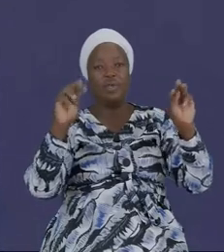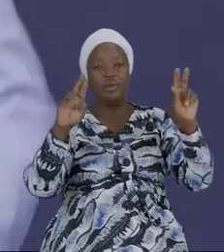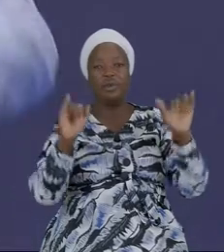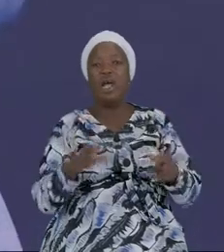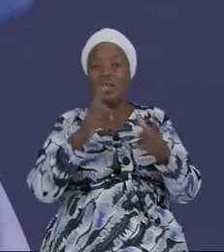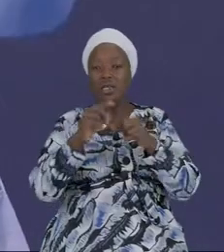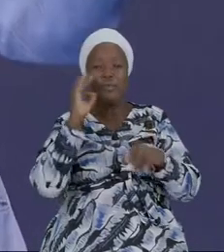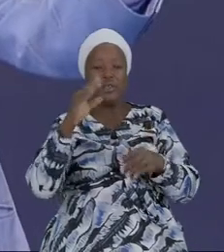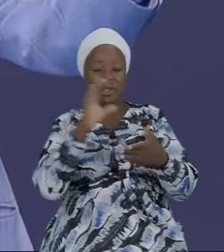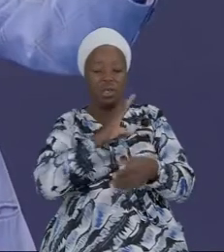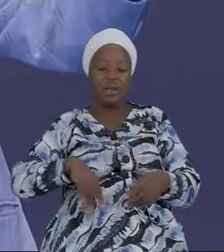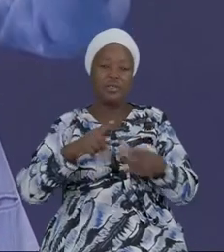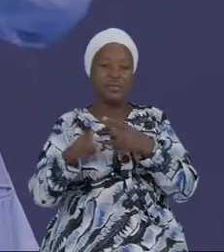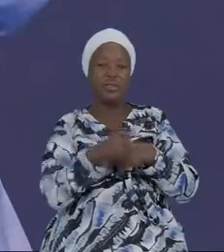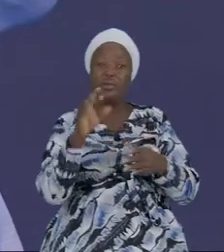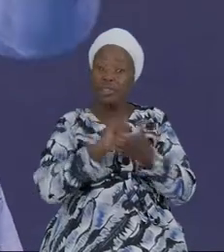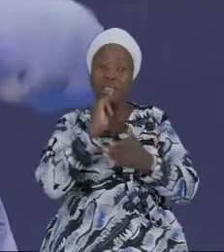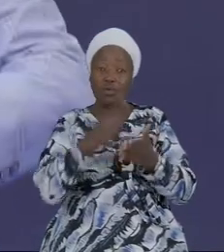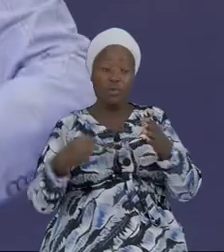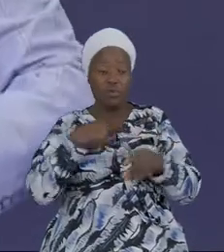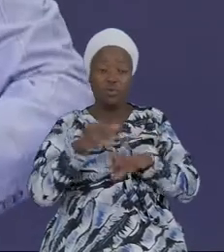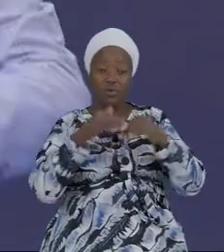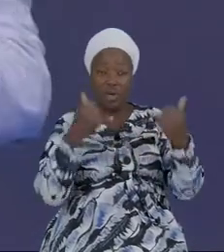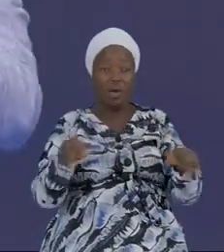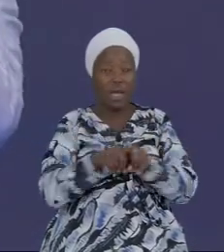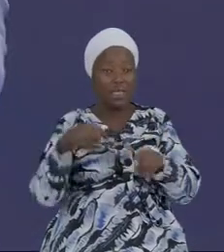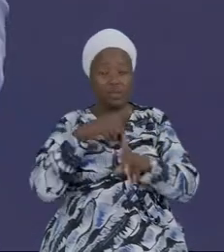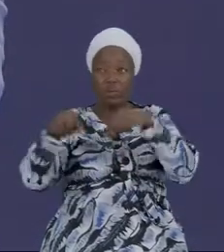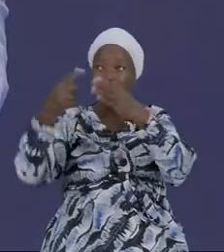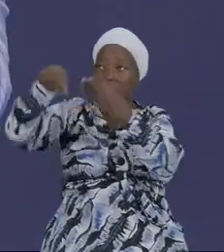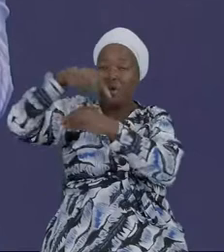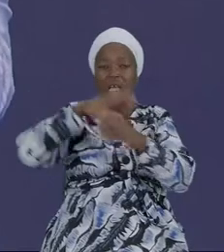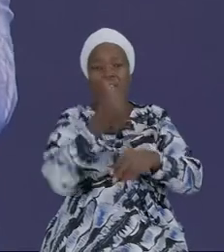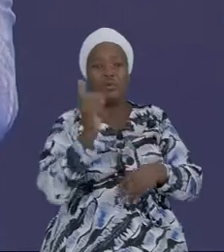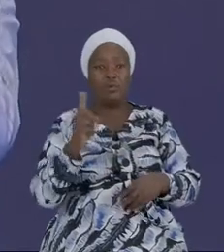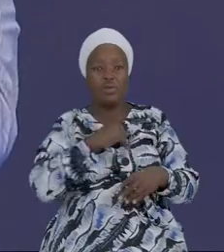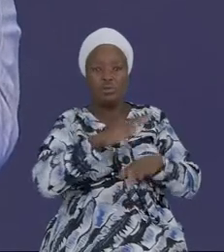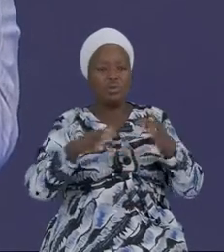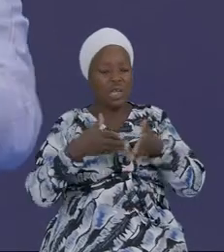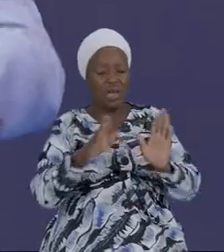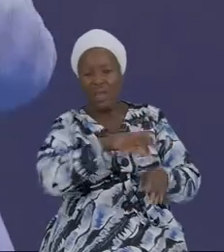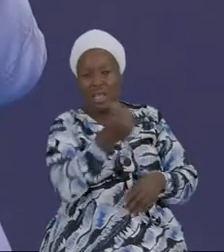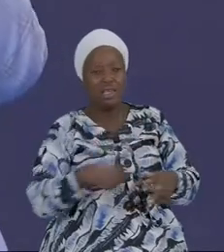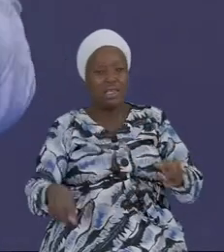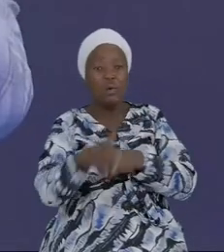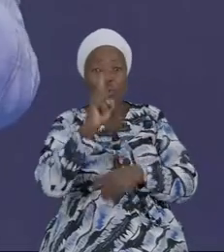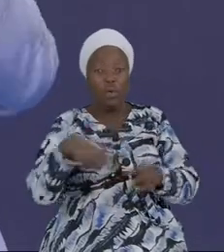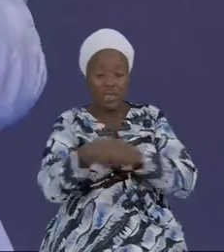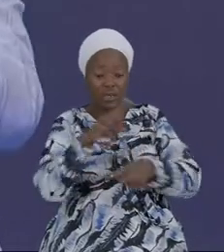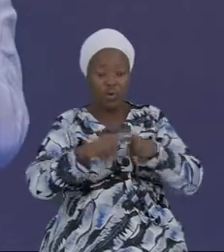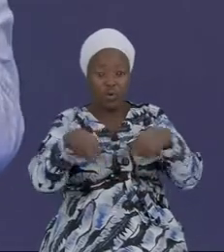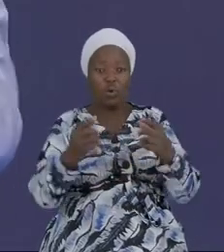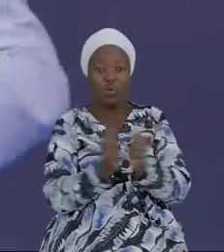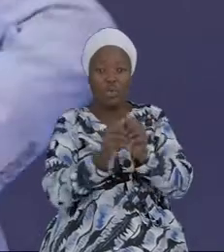unto them. That's what you are doing now as we go about anywhere. You'll not allow a day to pass. You must